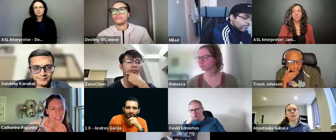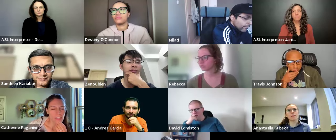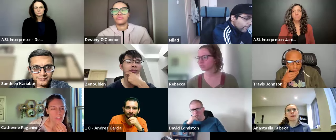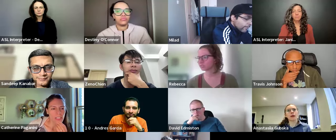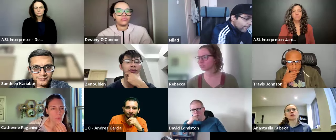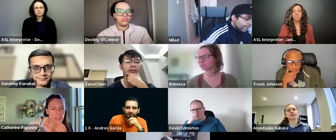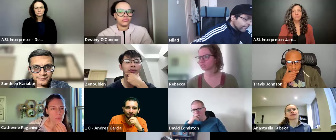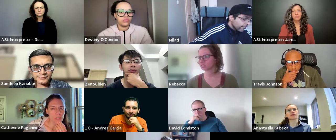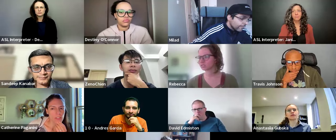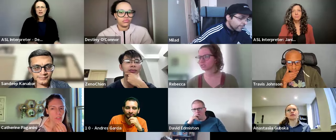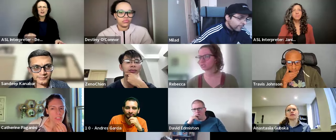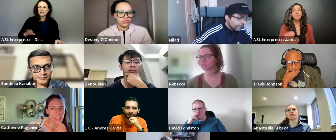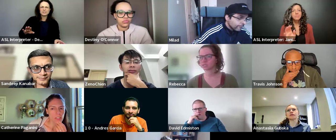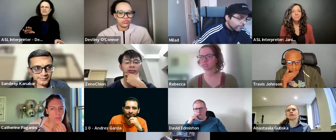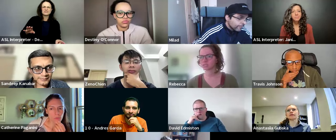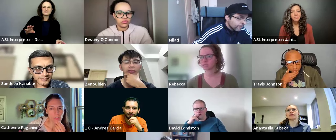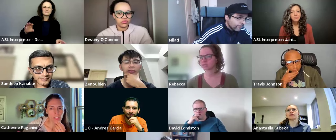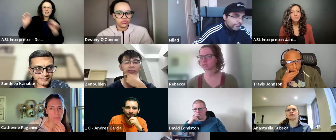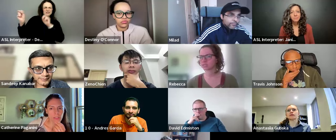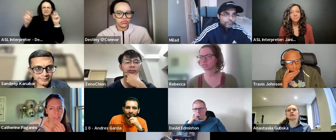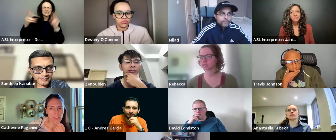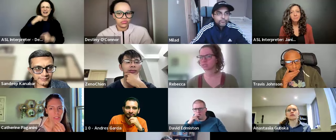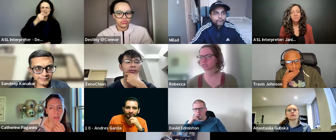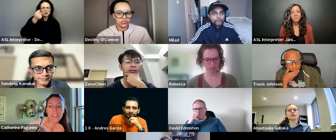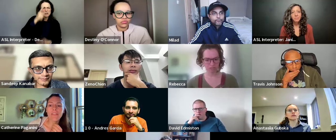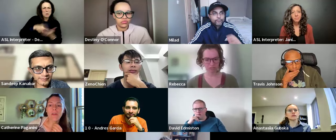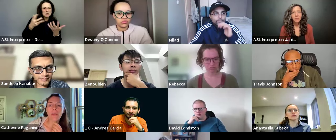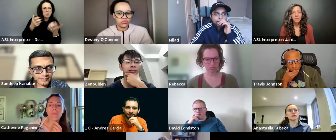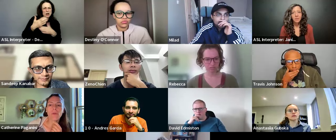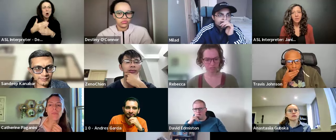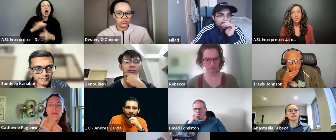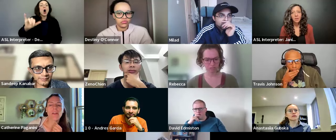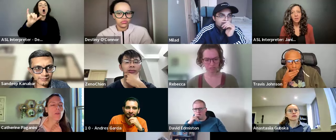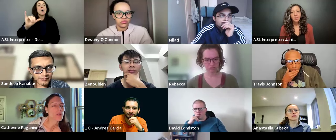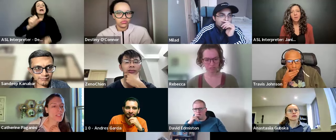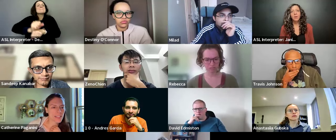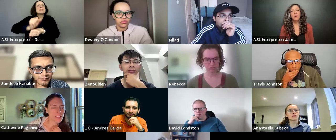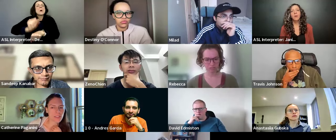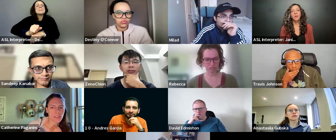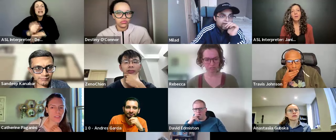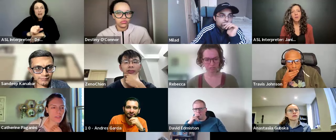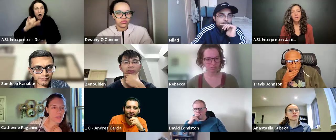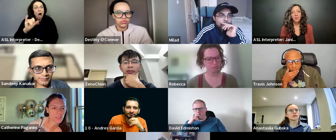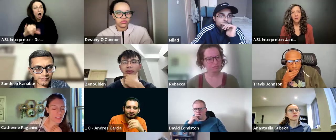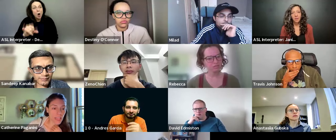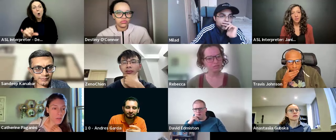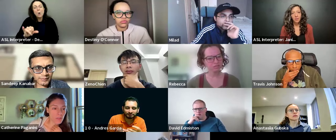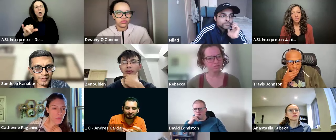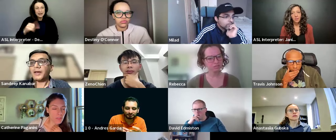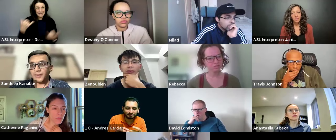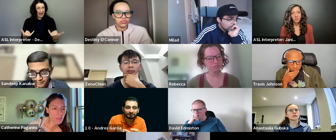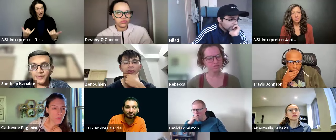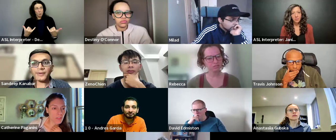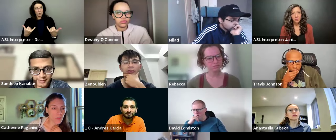I didn't understand what you wanted to share because we're talking about, oh, deaf, oh, employment. Oh, is that